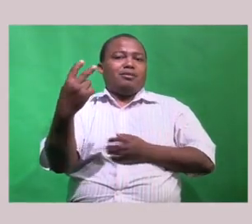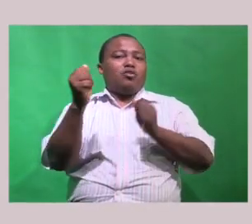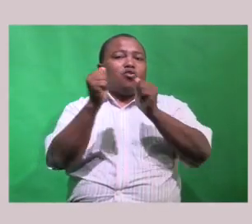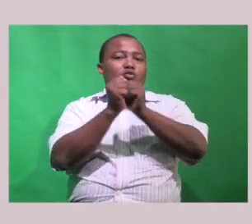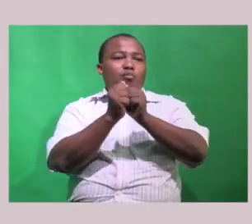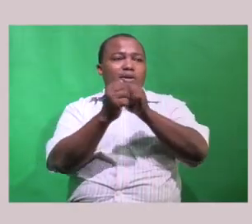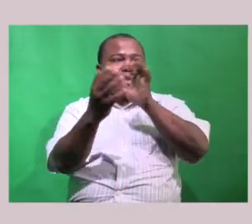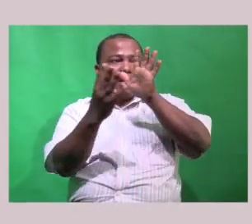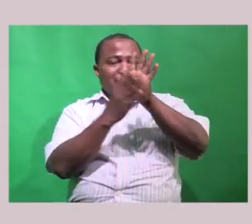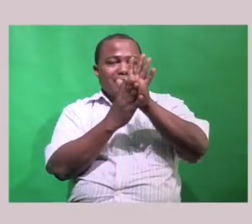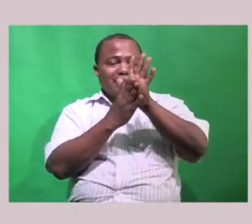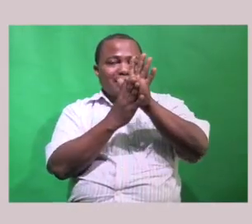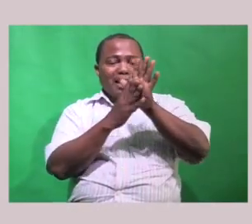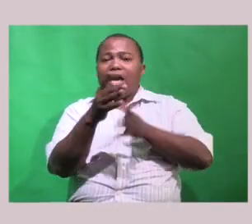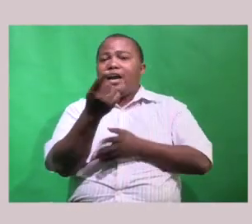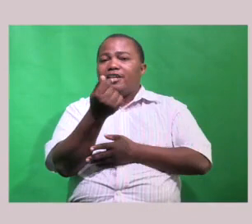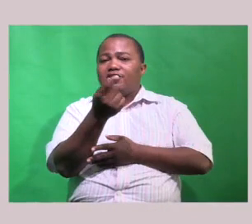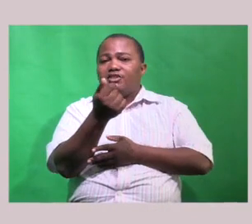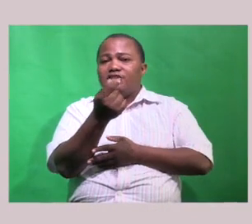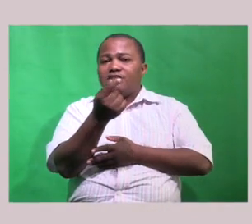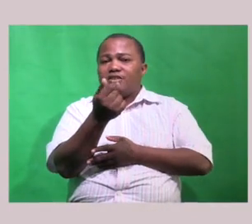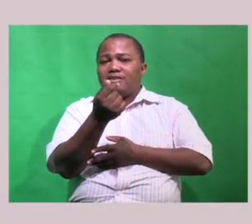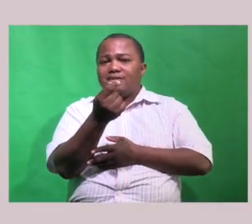2019 is Tanzania shillings